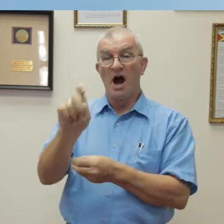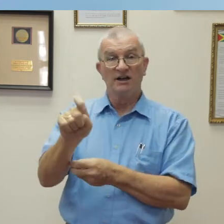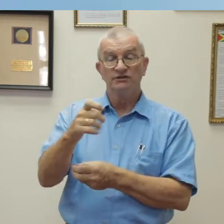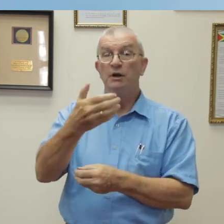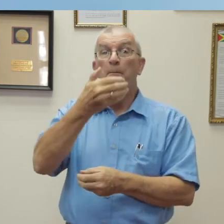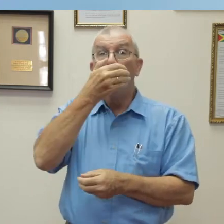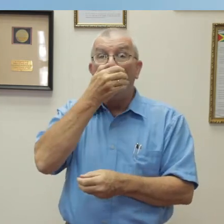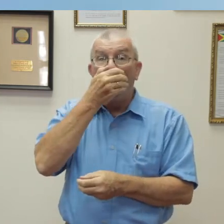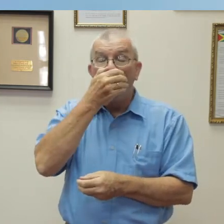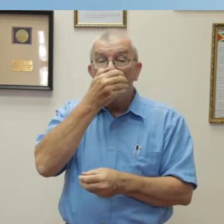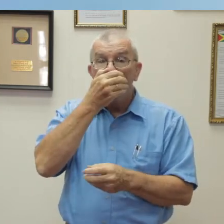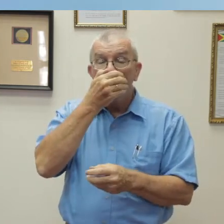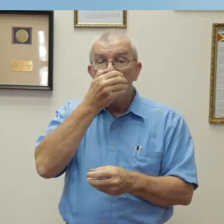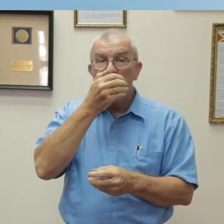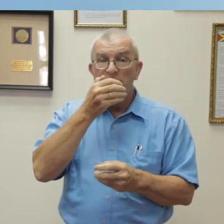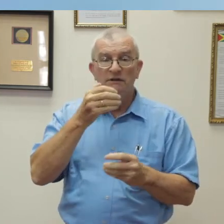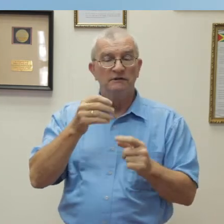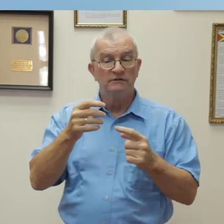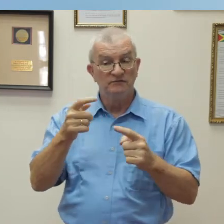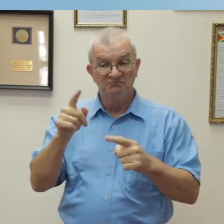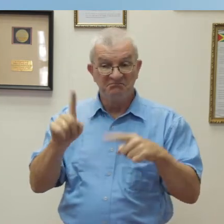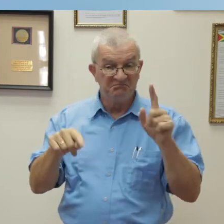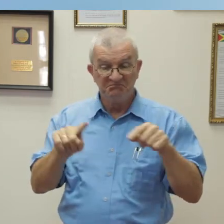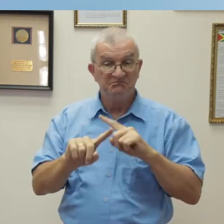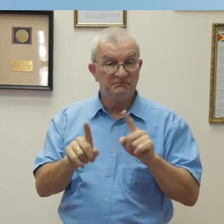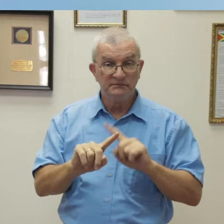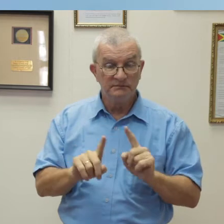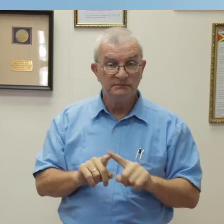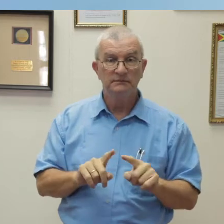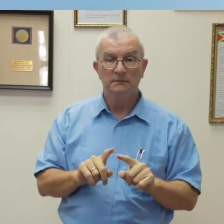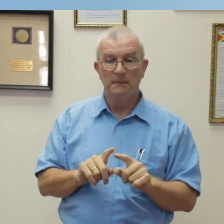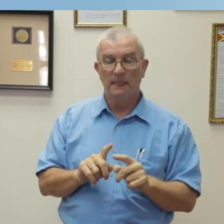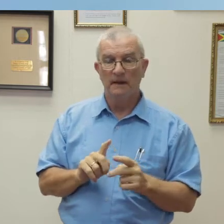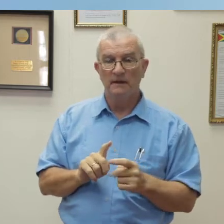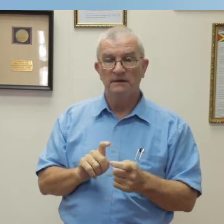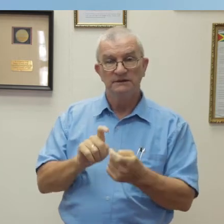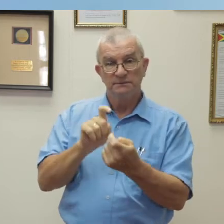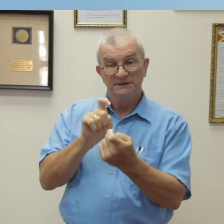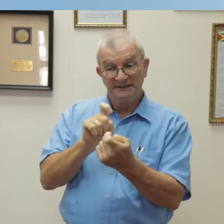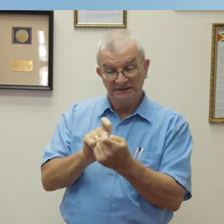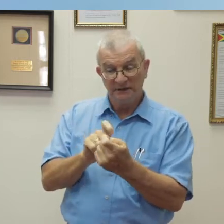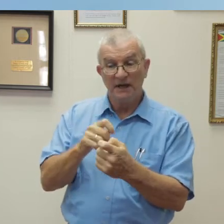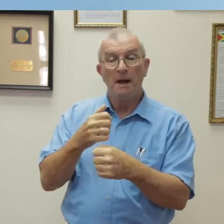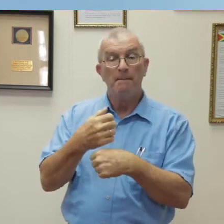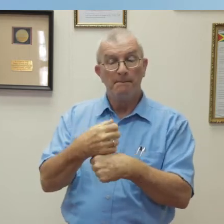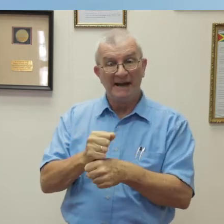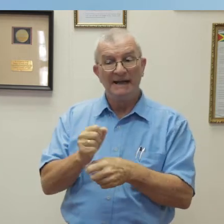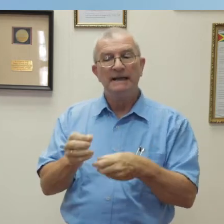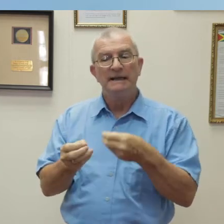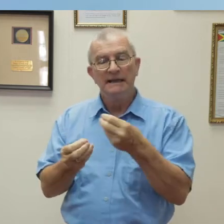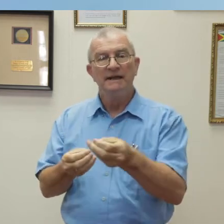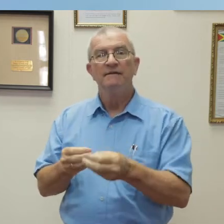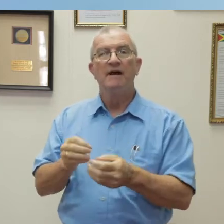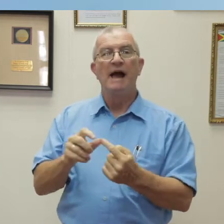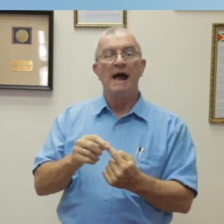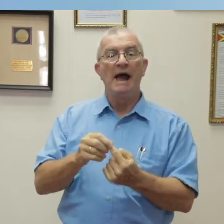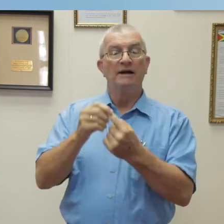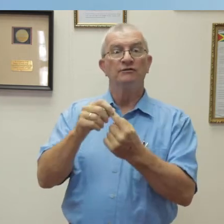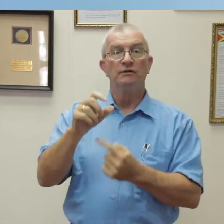of various types that are specifically made to give extra oxygen to